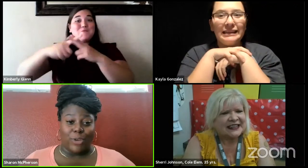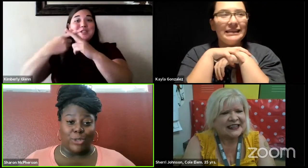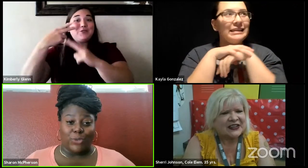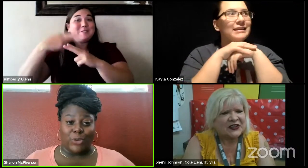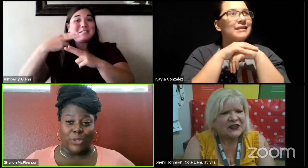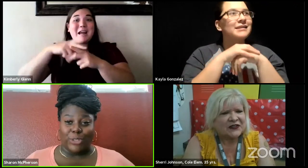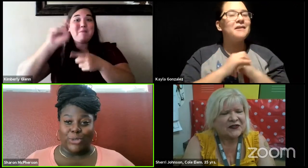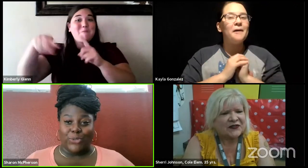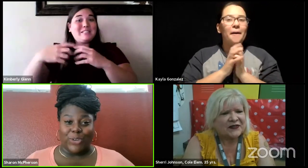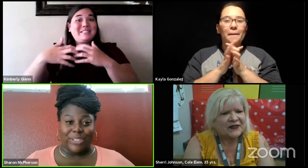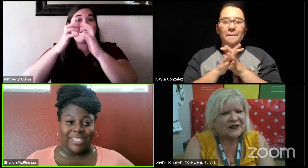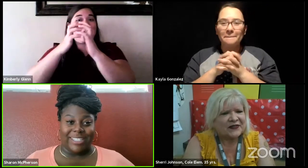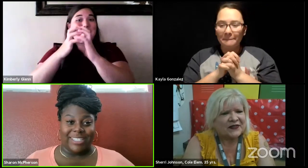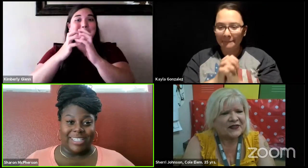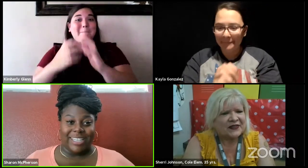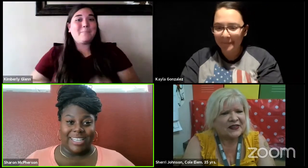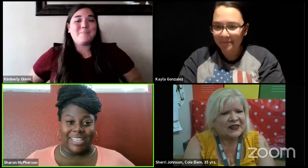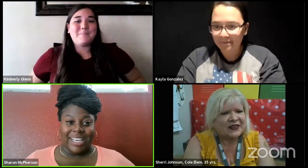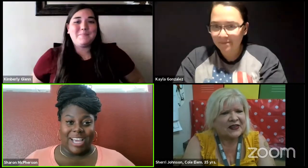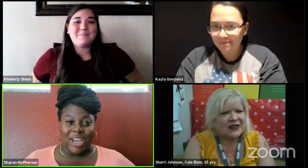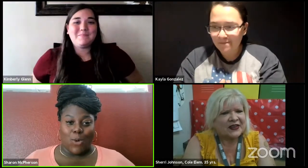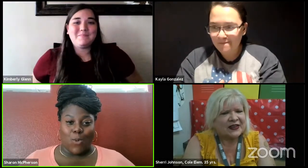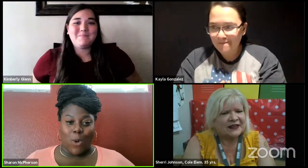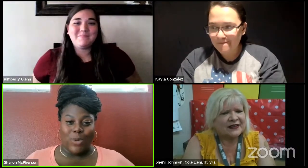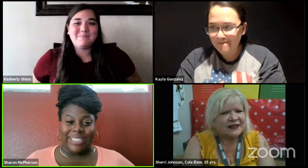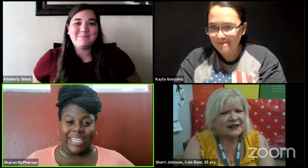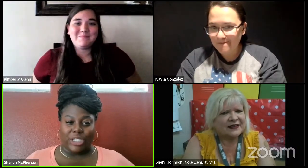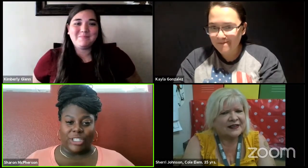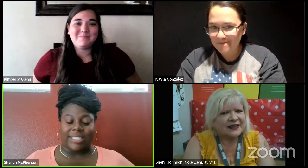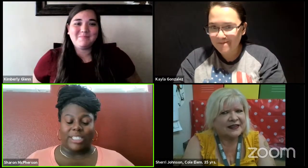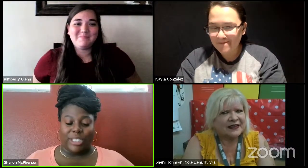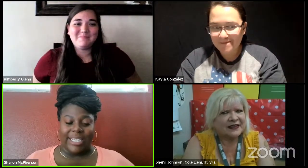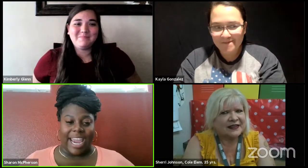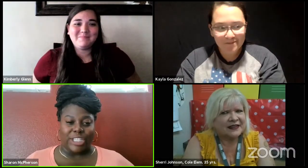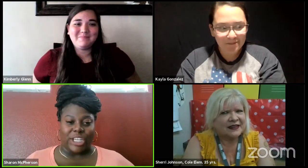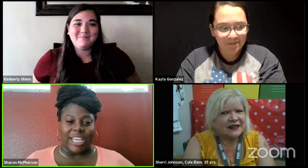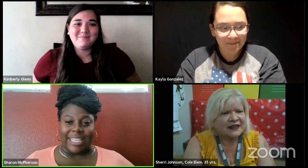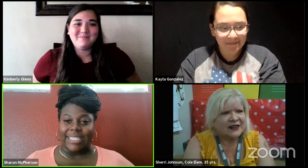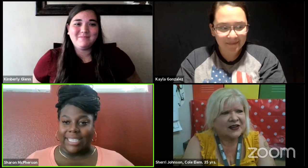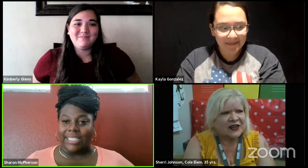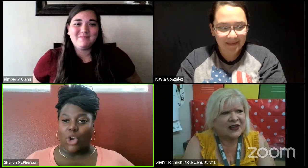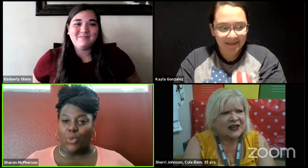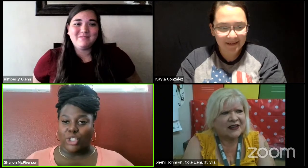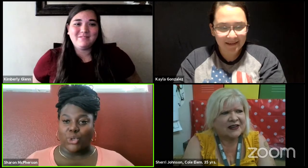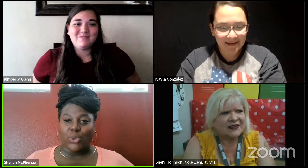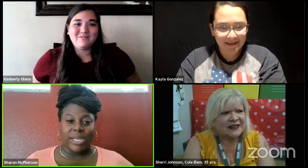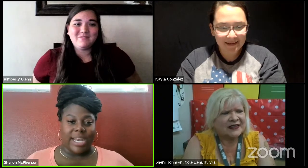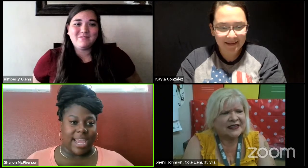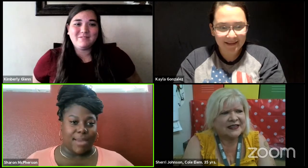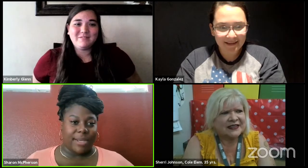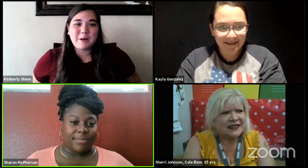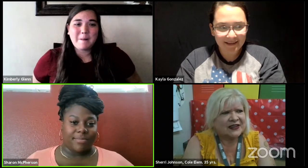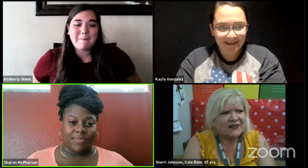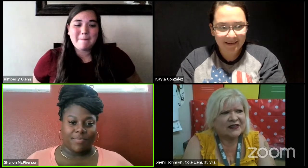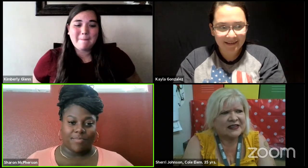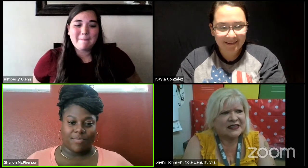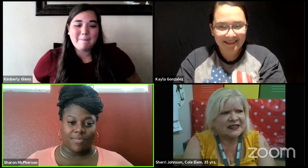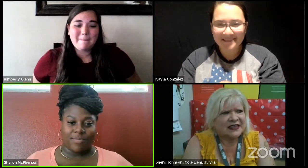Okay, who's first? Who's first? Who's first? What was DHHSC's original